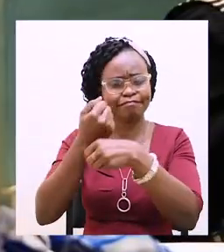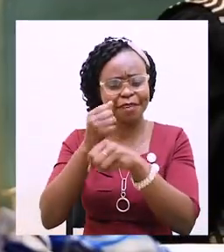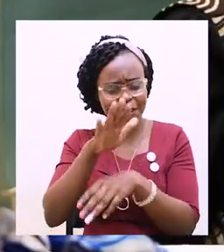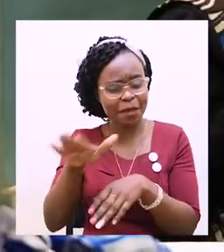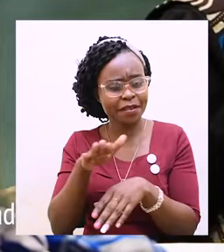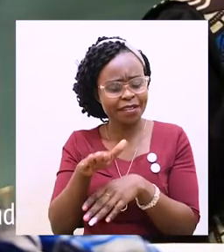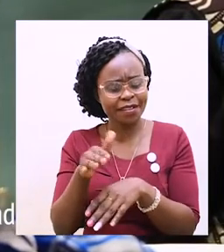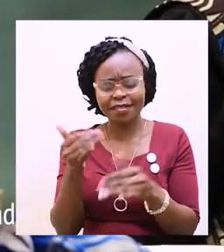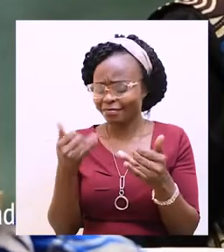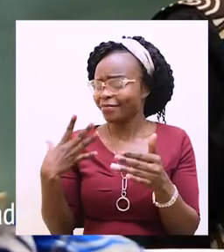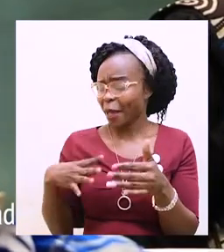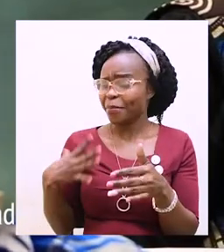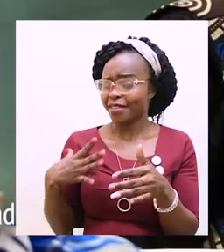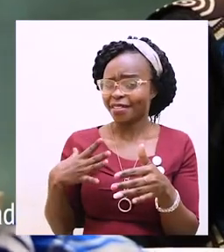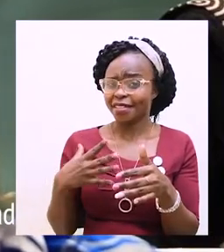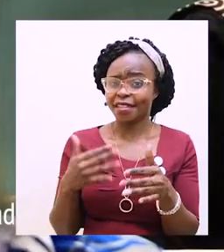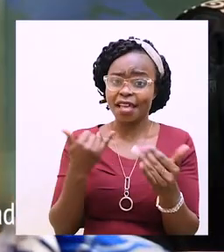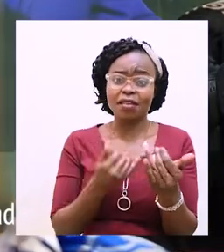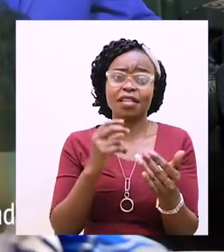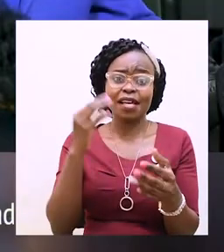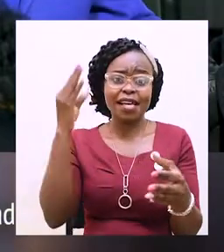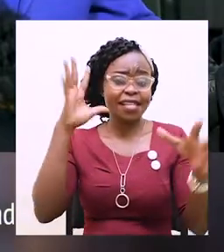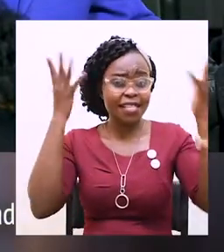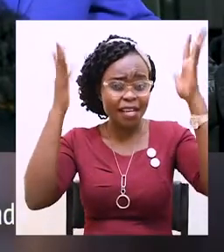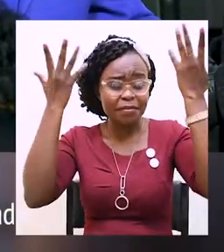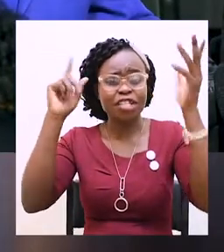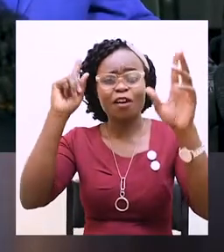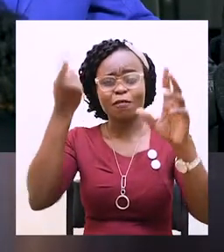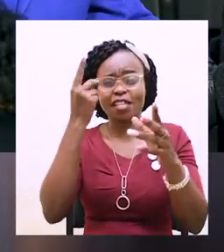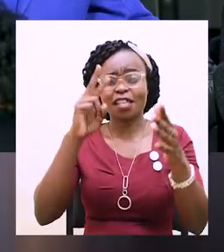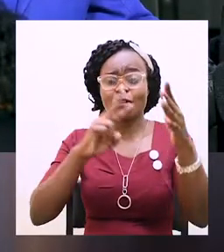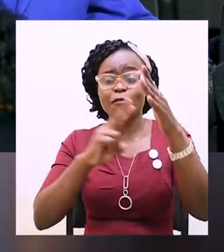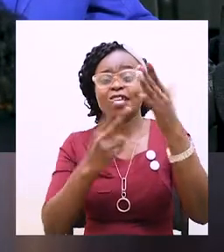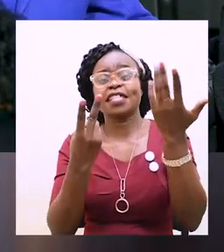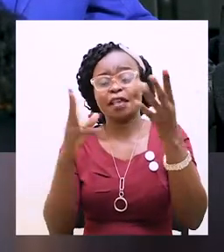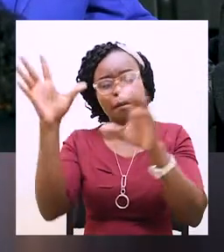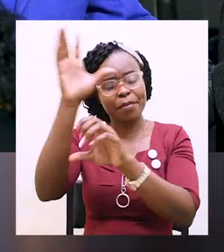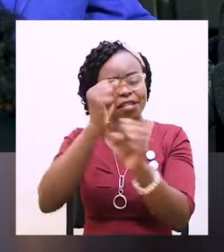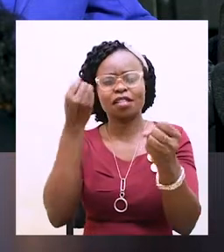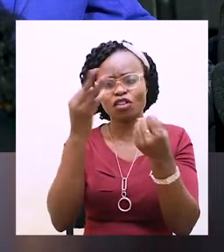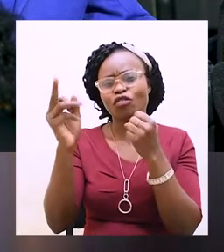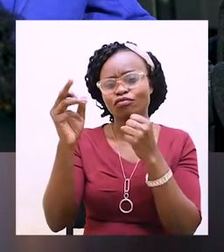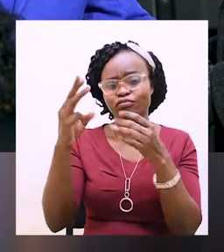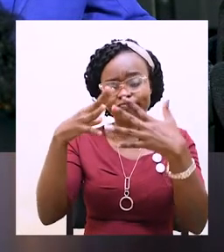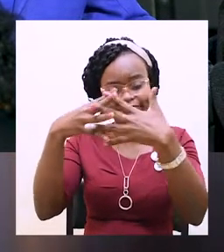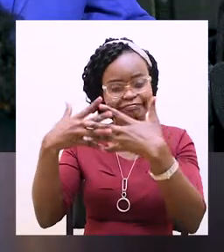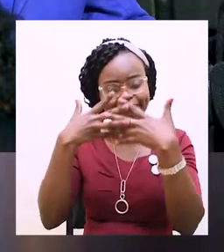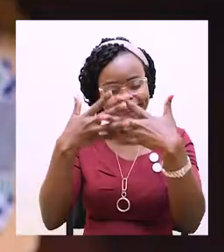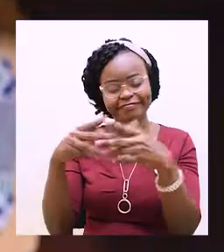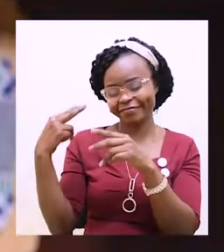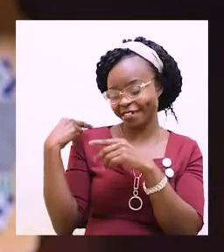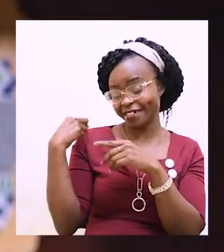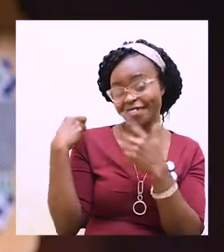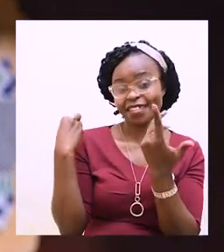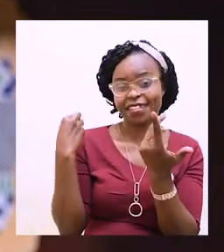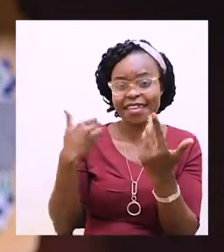making spaces, that is a win for me. And I think the world celebrated when we first had the Vice President of United States of America. And